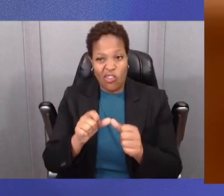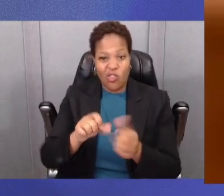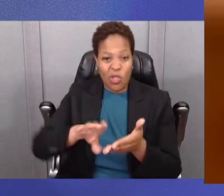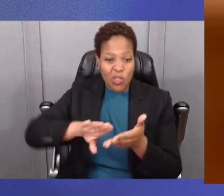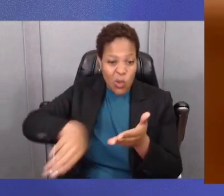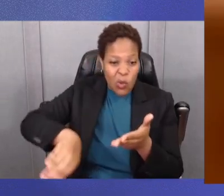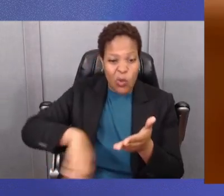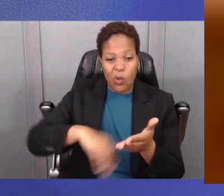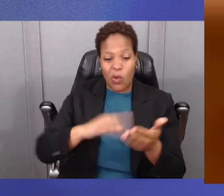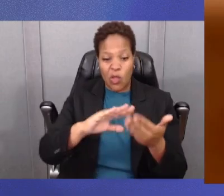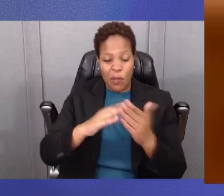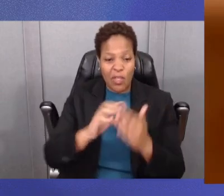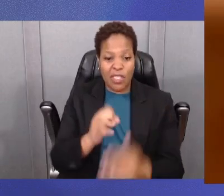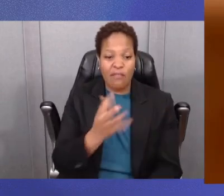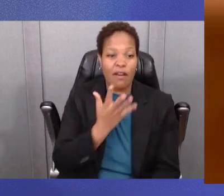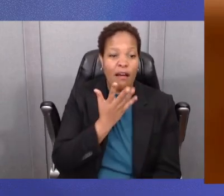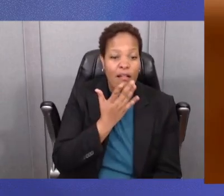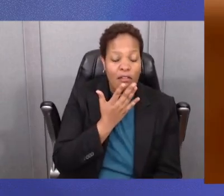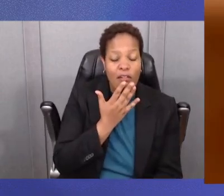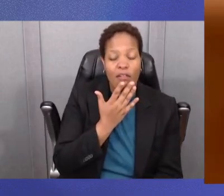of color, communities of